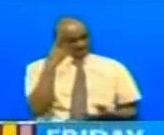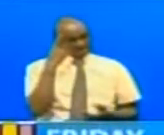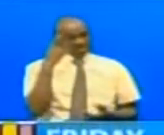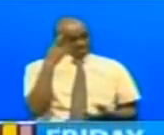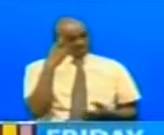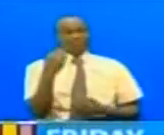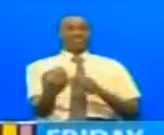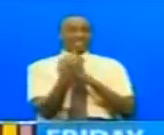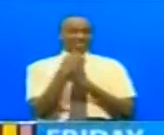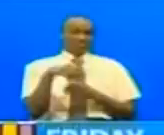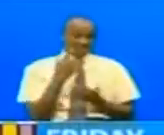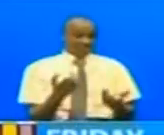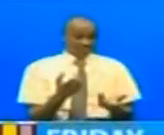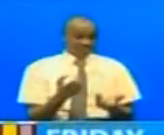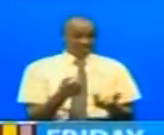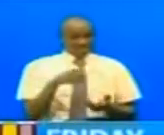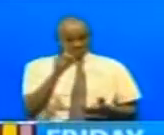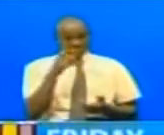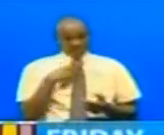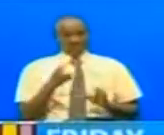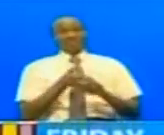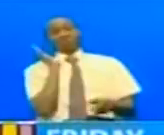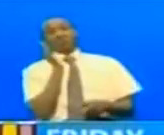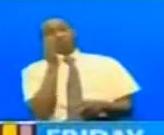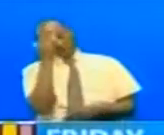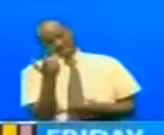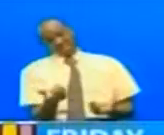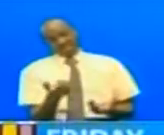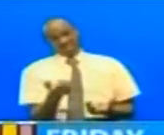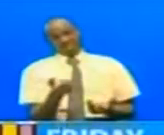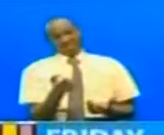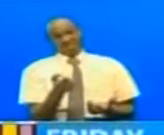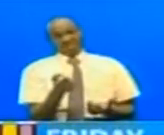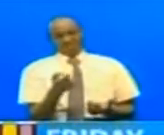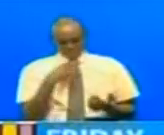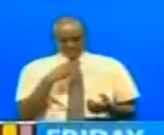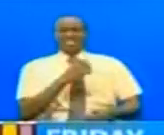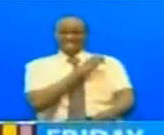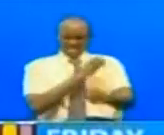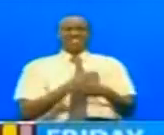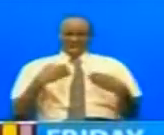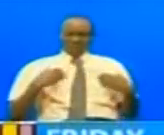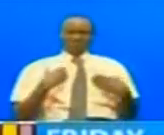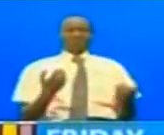they should ask themselves whether they are the ones who should quit, mm-hmm. because me, I think we have energy,